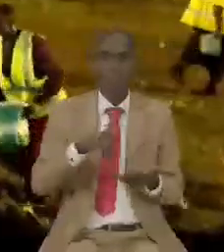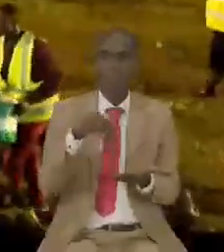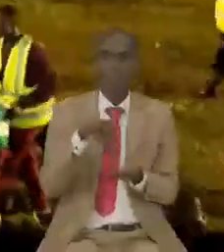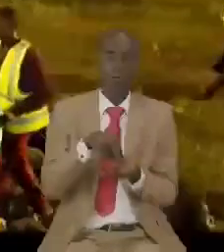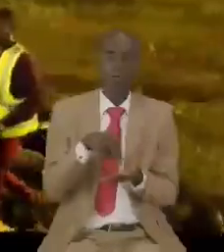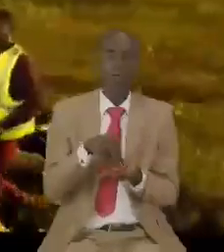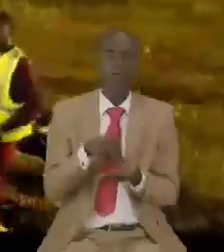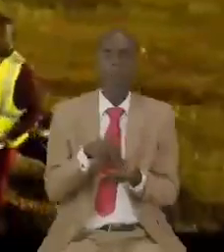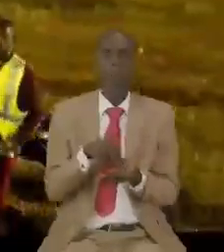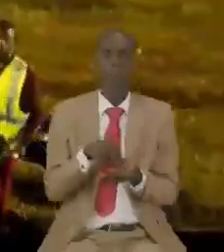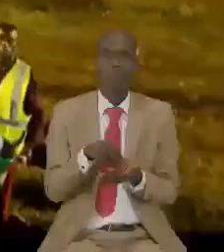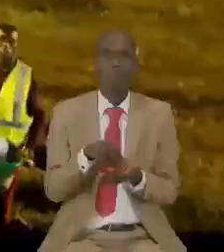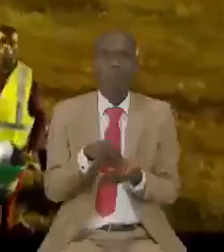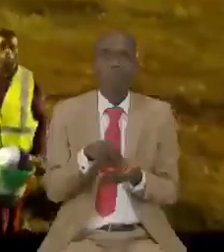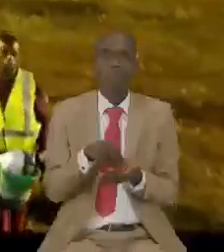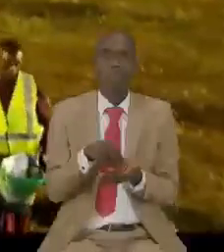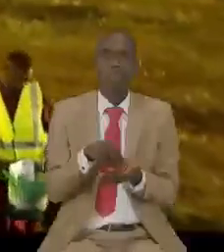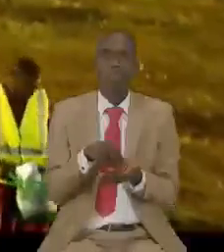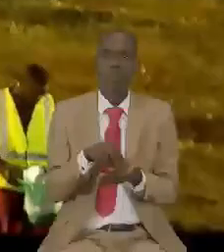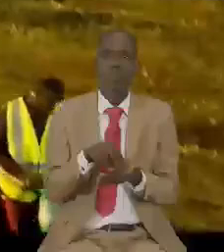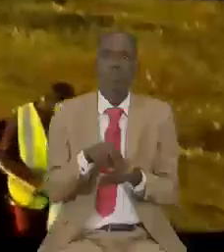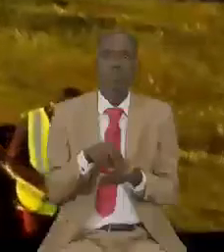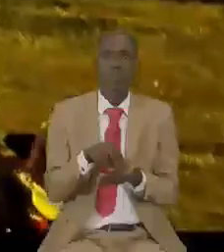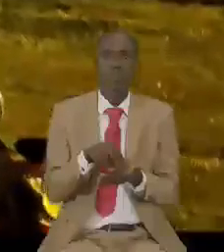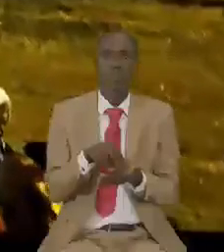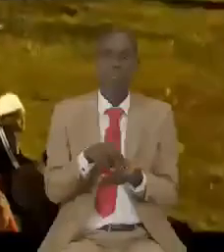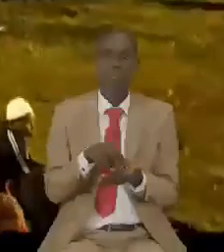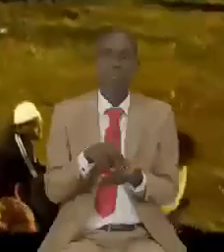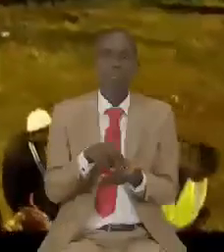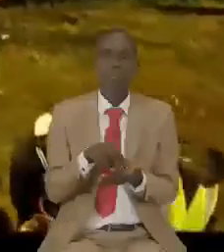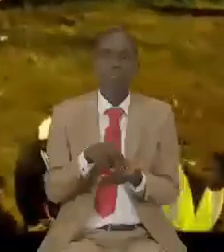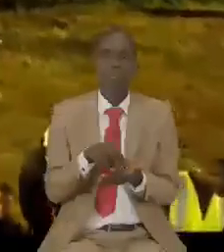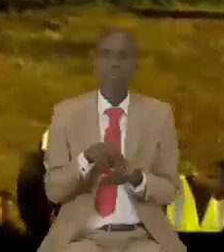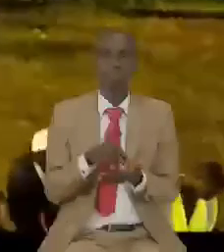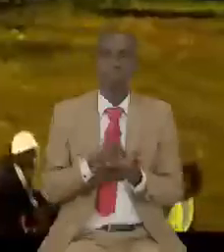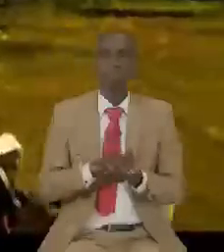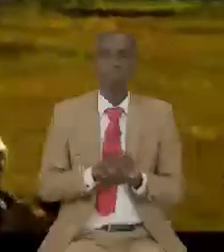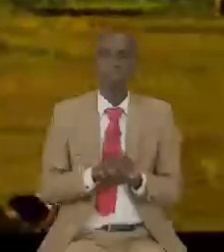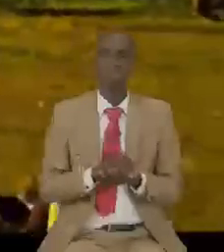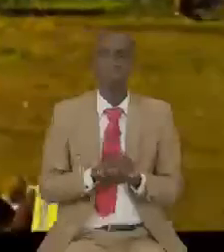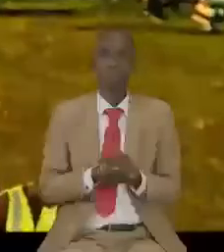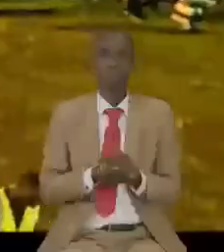Stand and wave your hand. Counselors, please watch out.